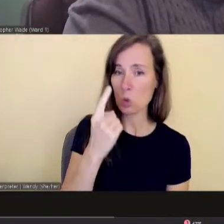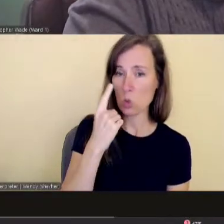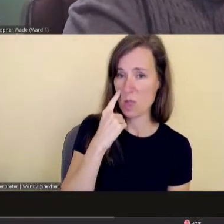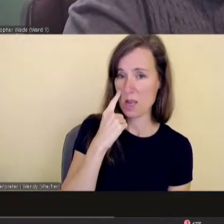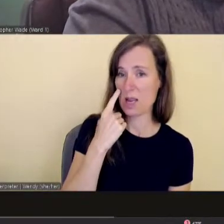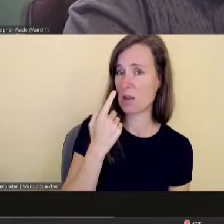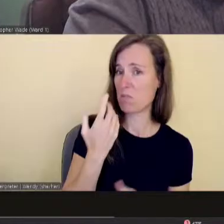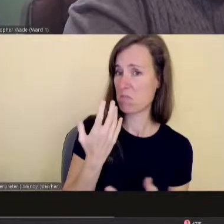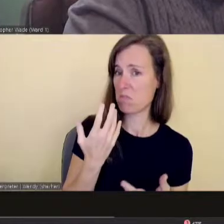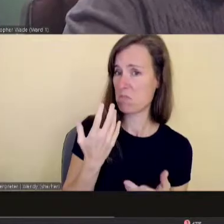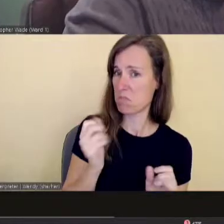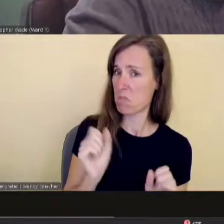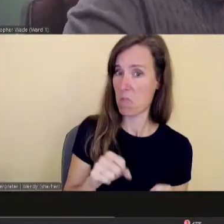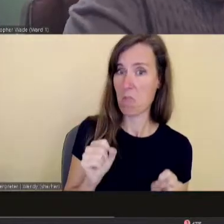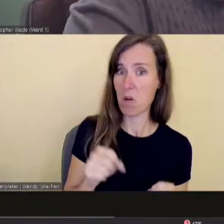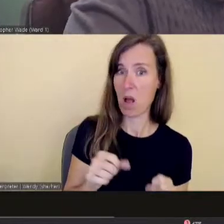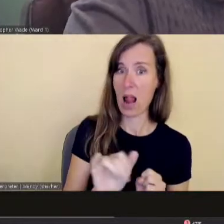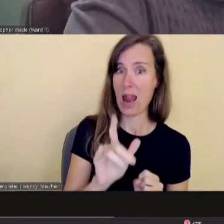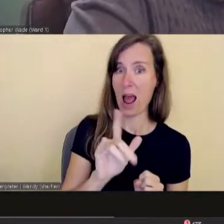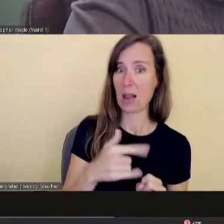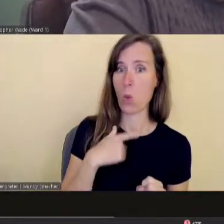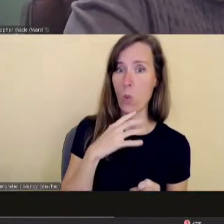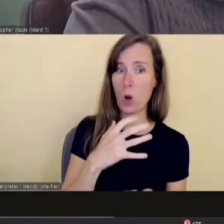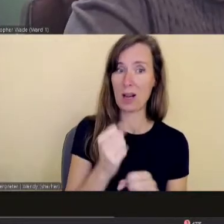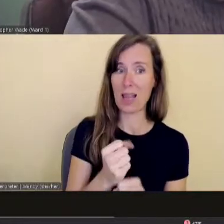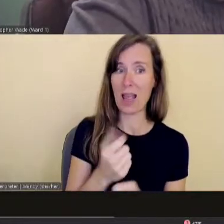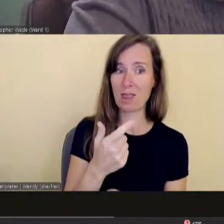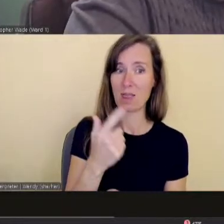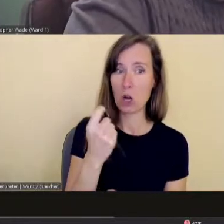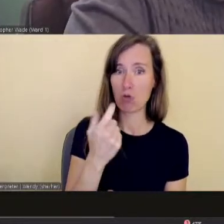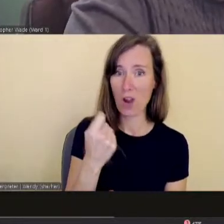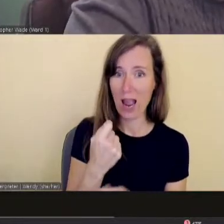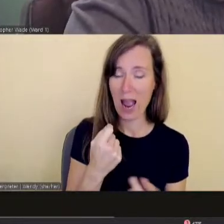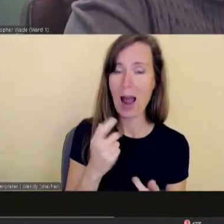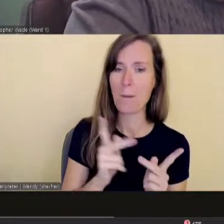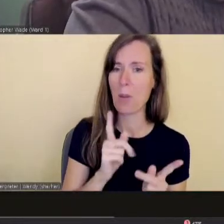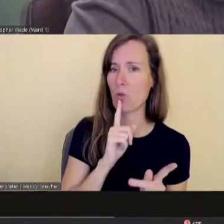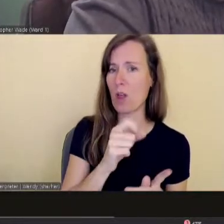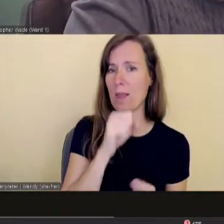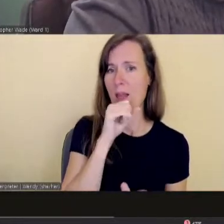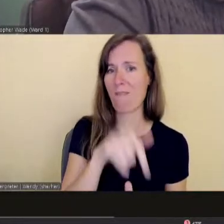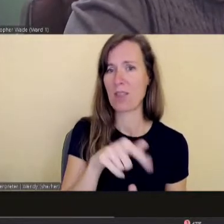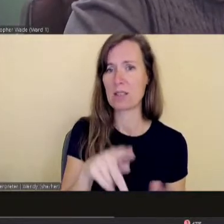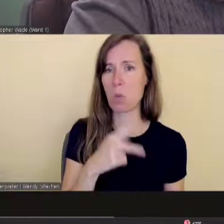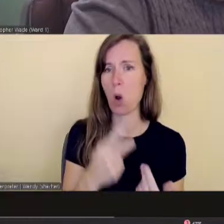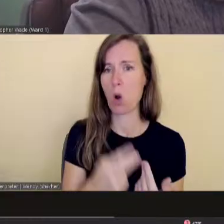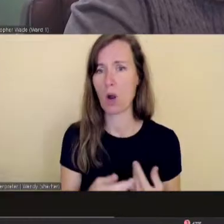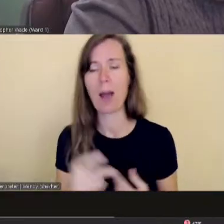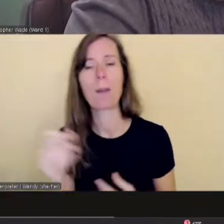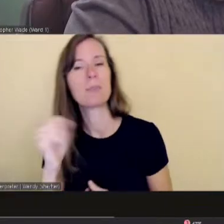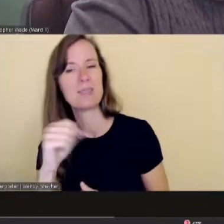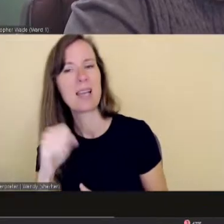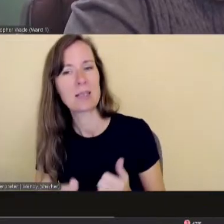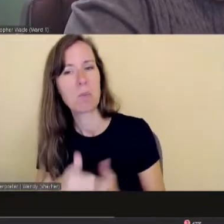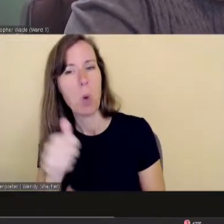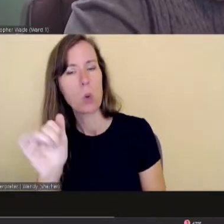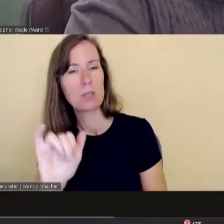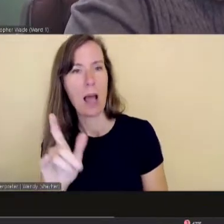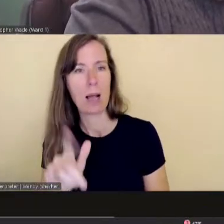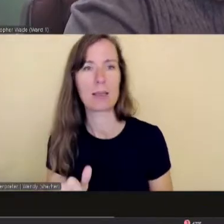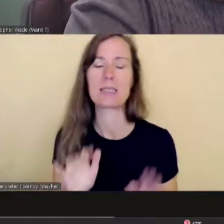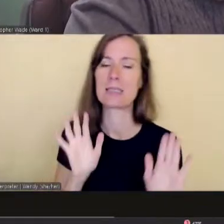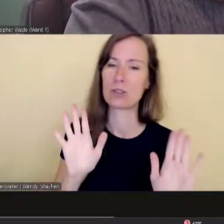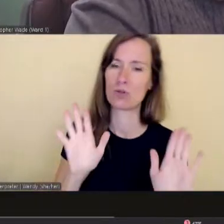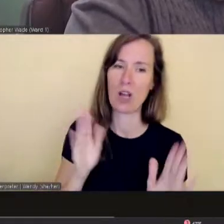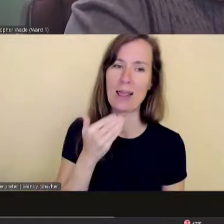get the grant? People really love this program. Yes, most likely. Okay, great. Excellent.